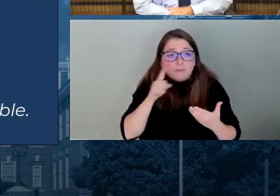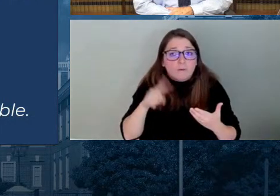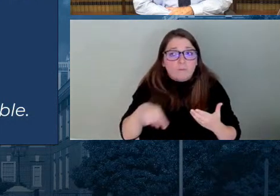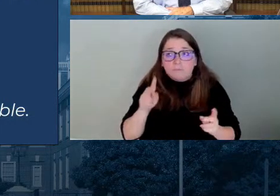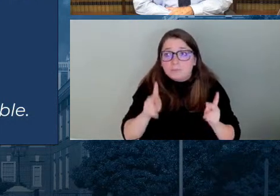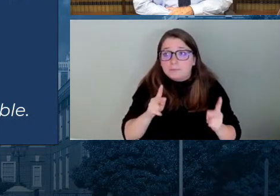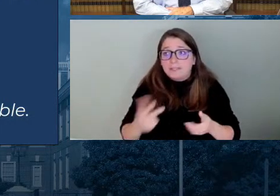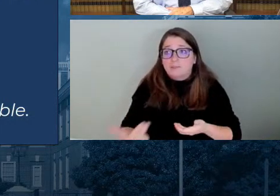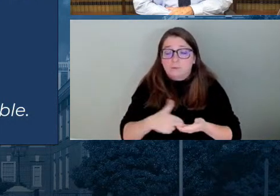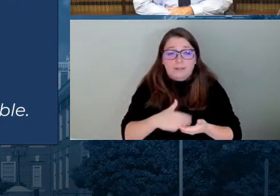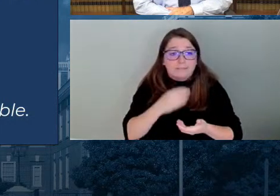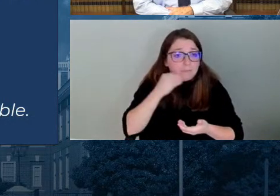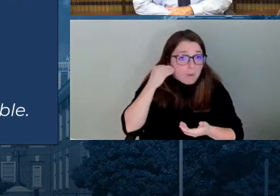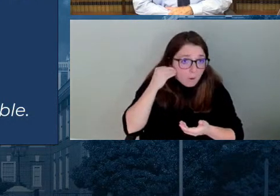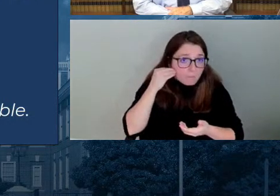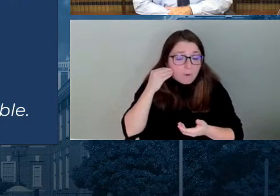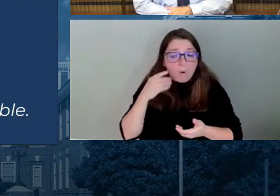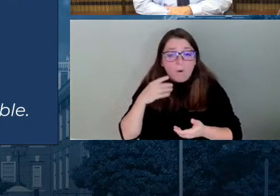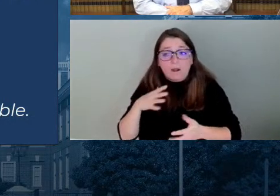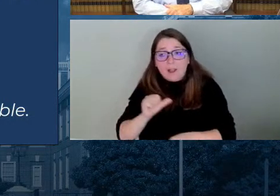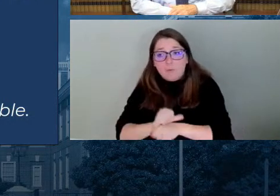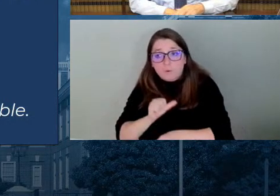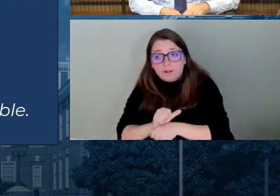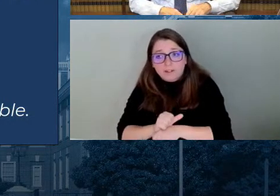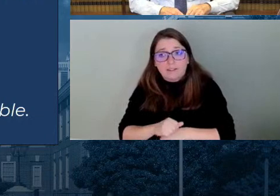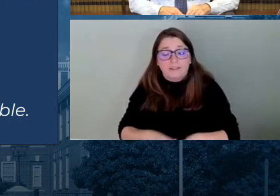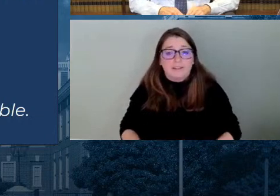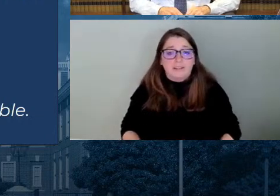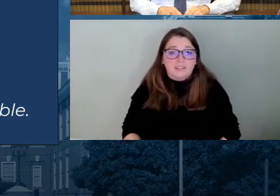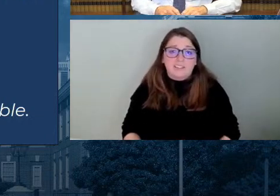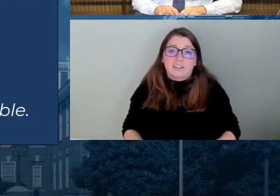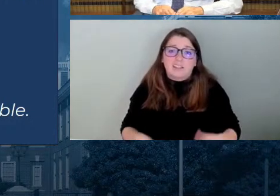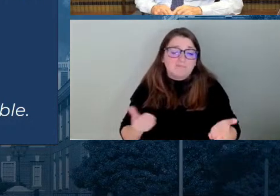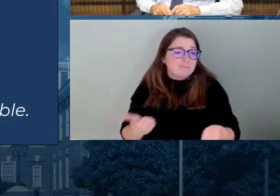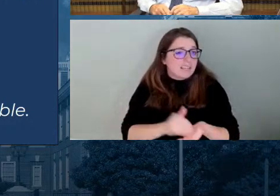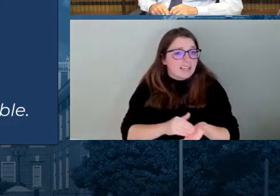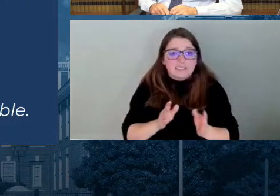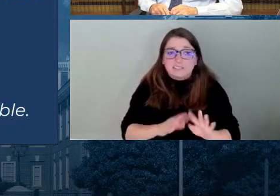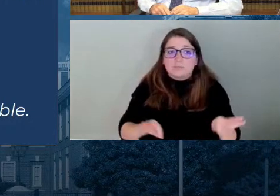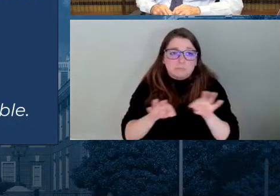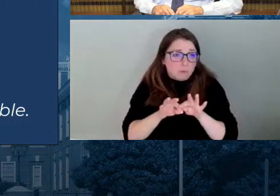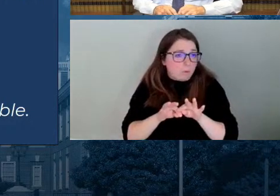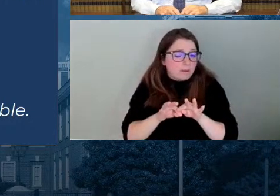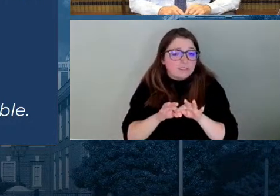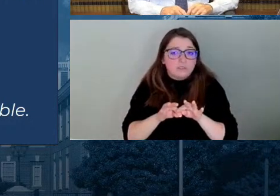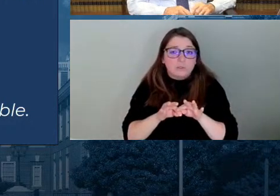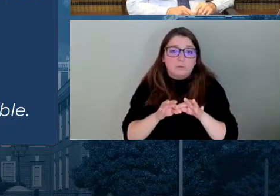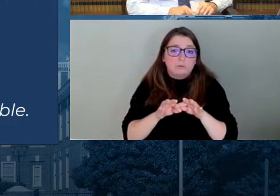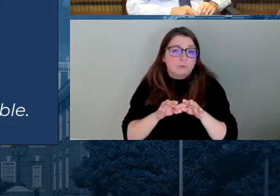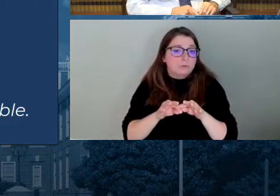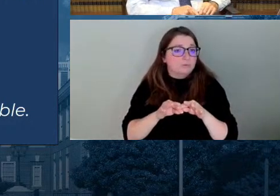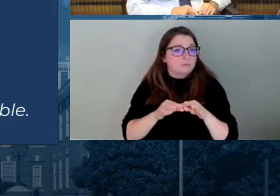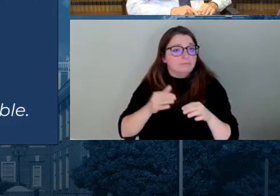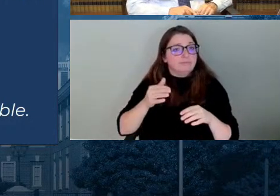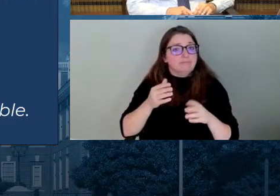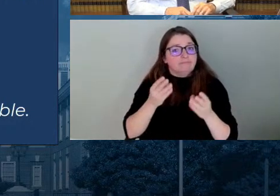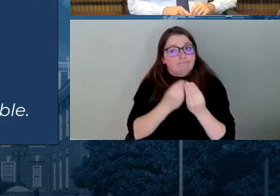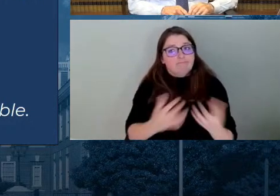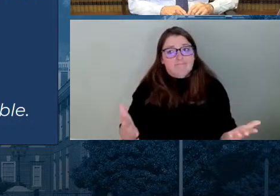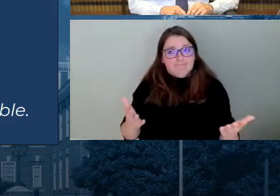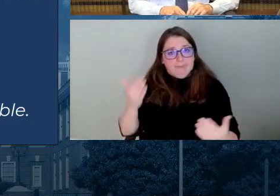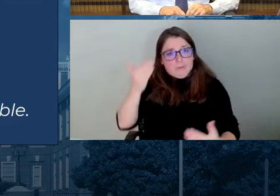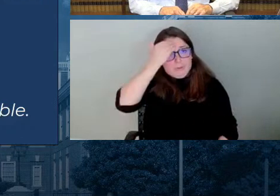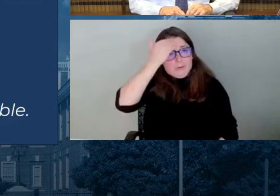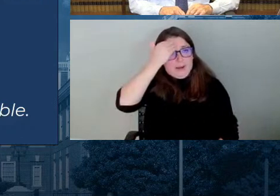your attention as well. It's mostly about bringing to your attention the kind of this triple threat of winter viruses that we're